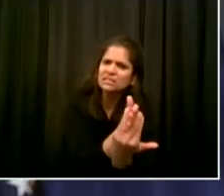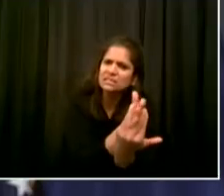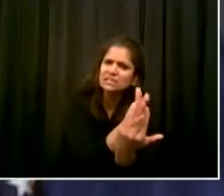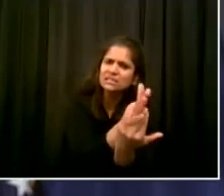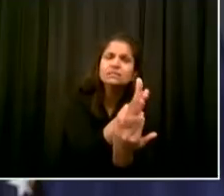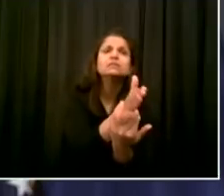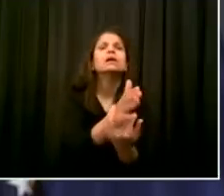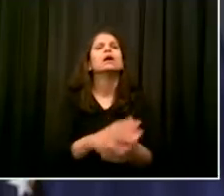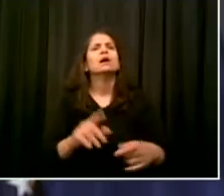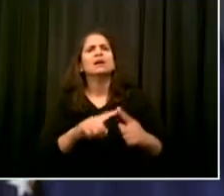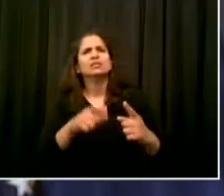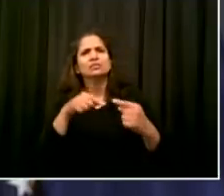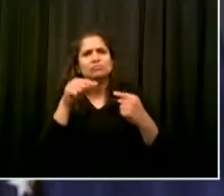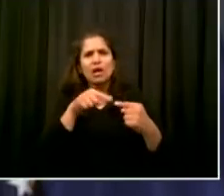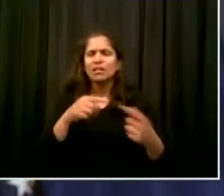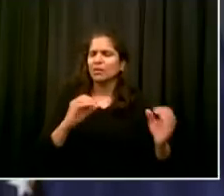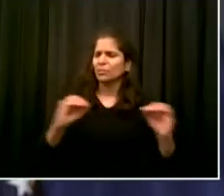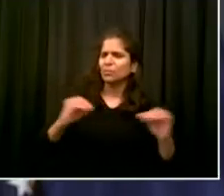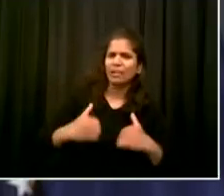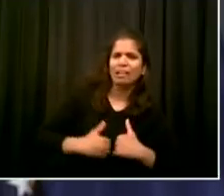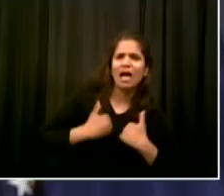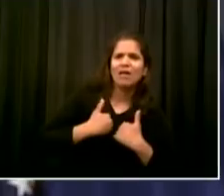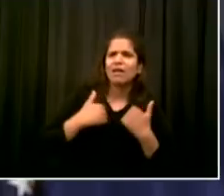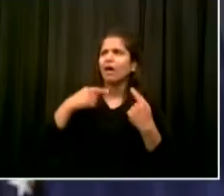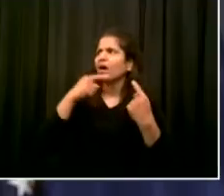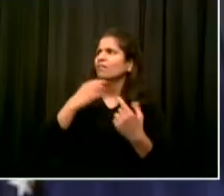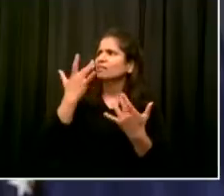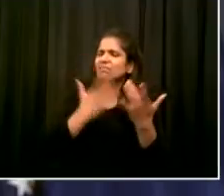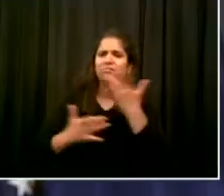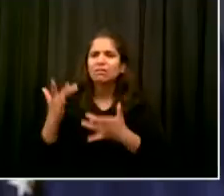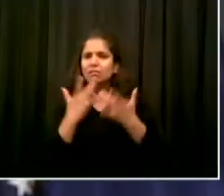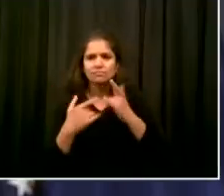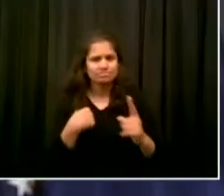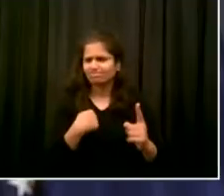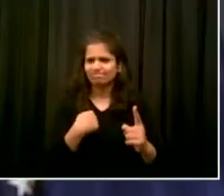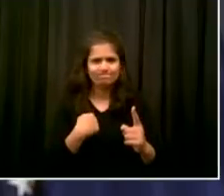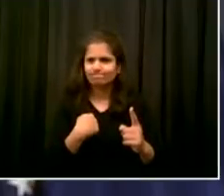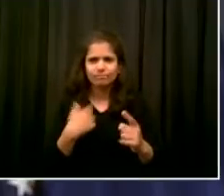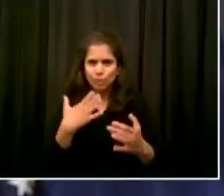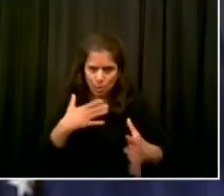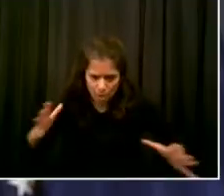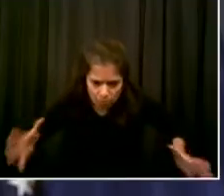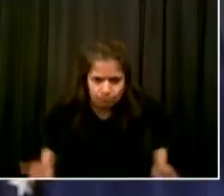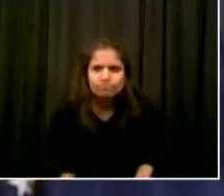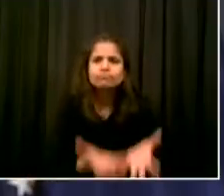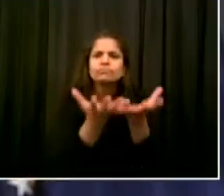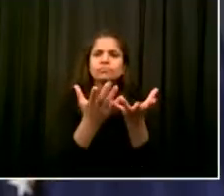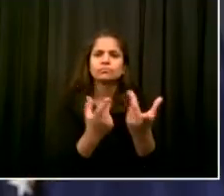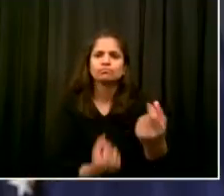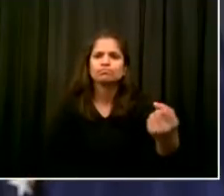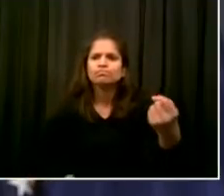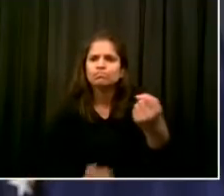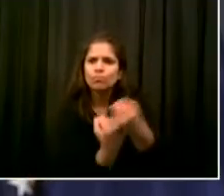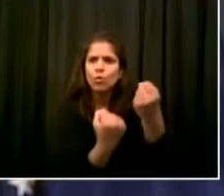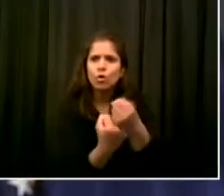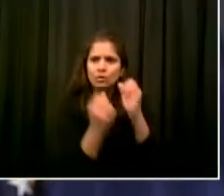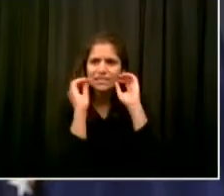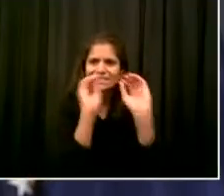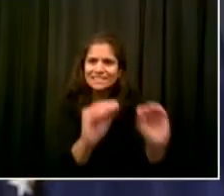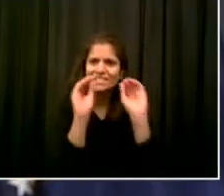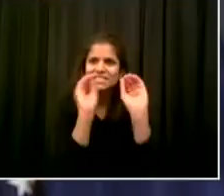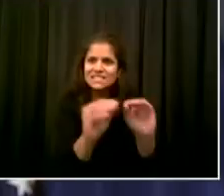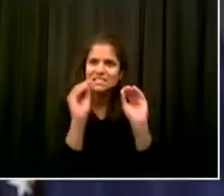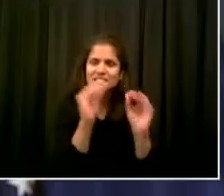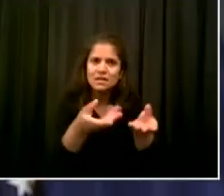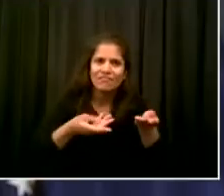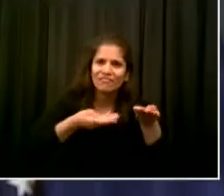have seen and touched the lives of those. And then also seniors, that sometimes we see that portion of the work. And so what I want